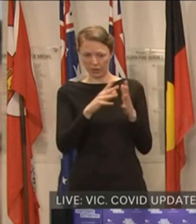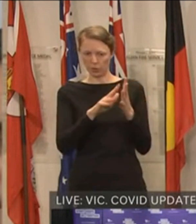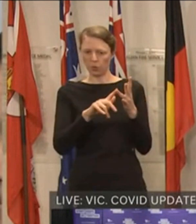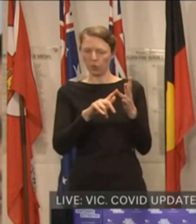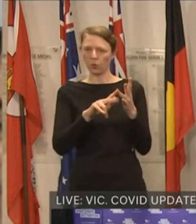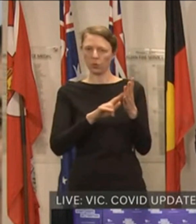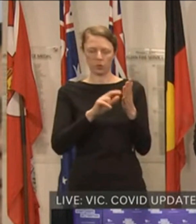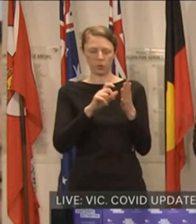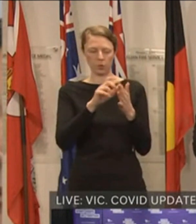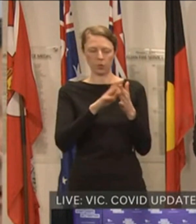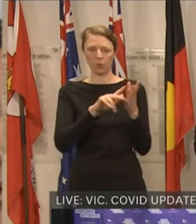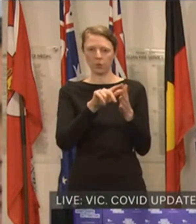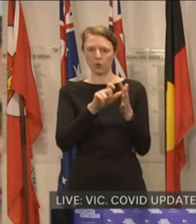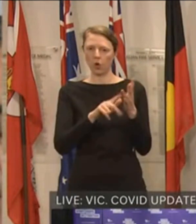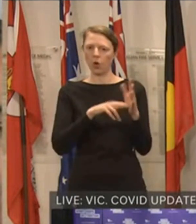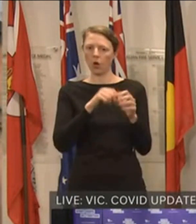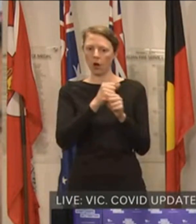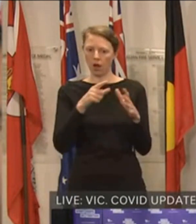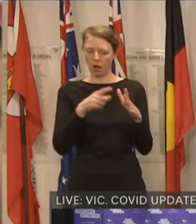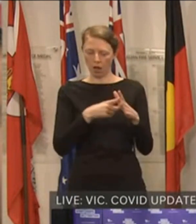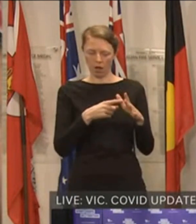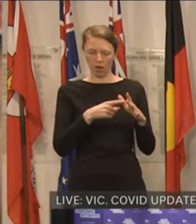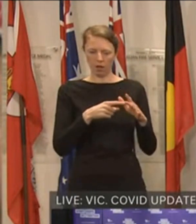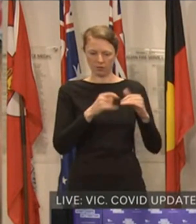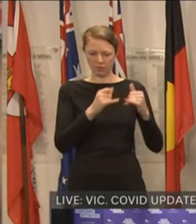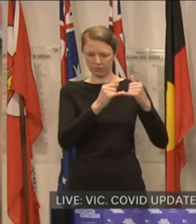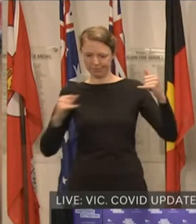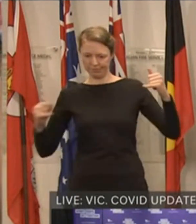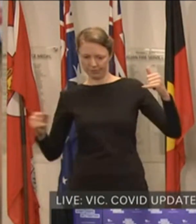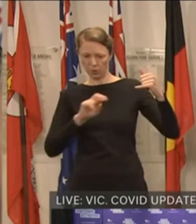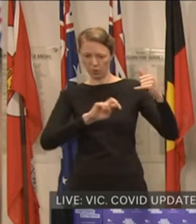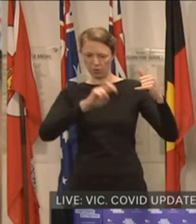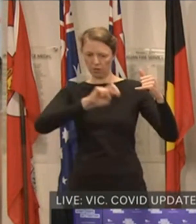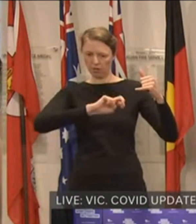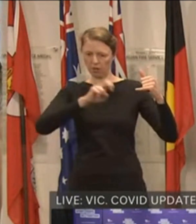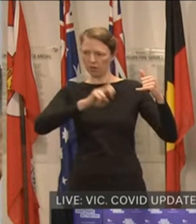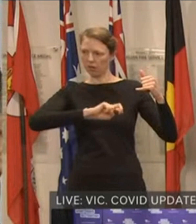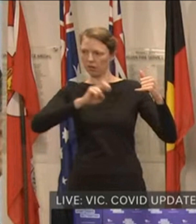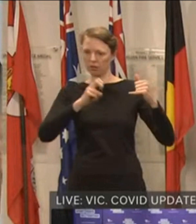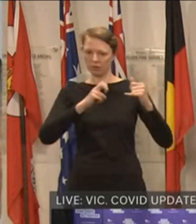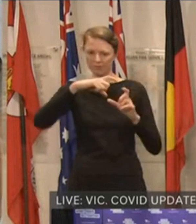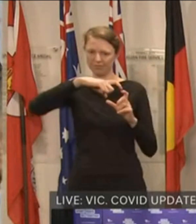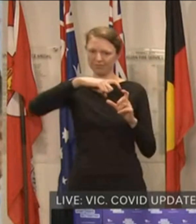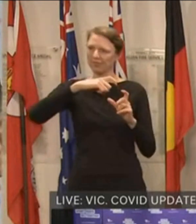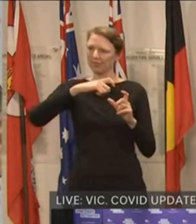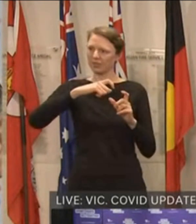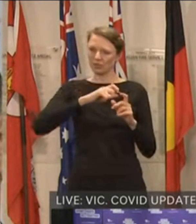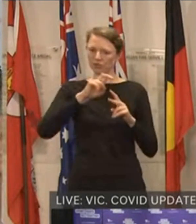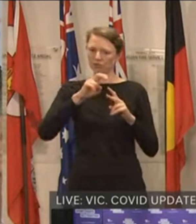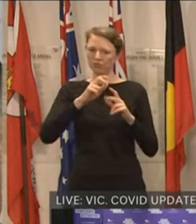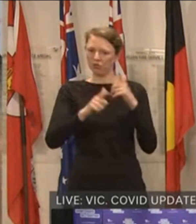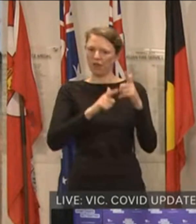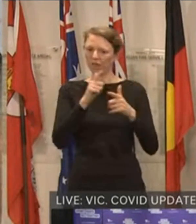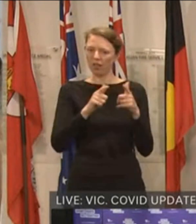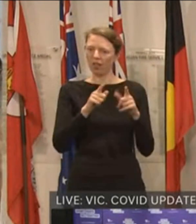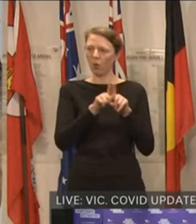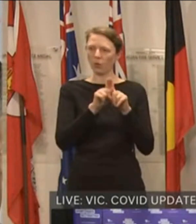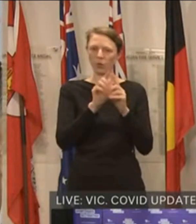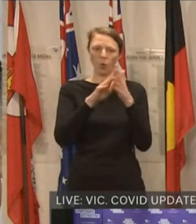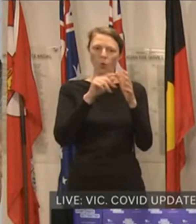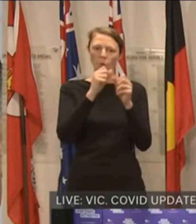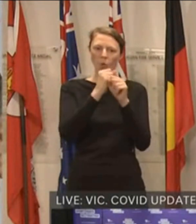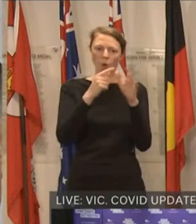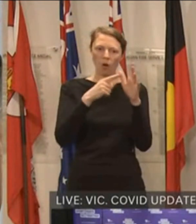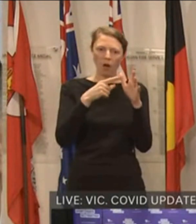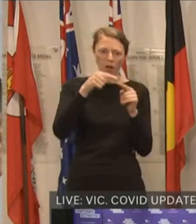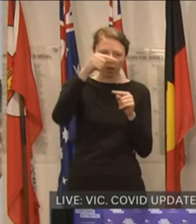because it's outdoors? Yeah, well, the Premier mentioned earlier that the risk profile has been because of indoor venues, and that has been what